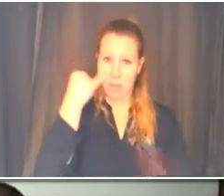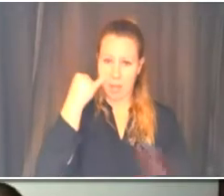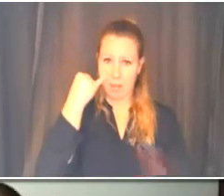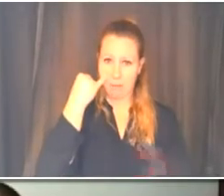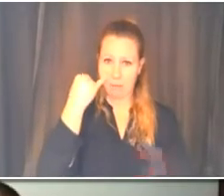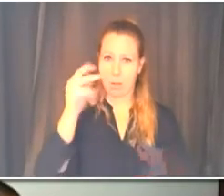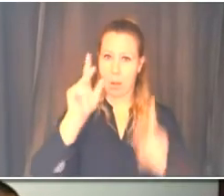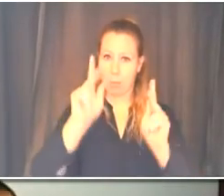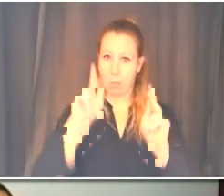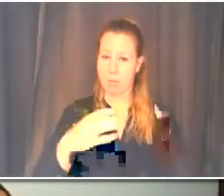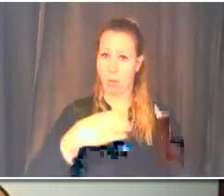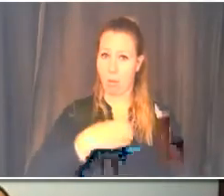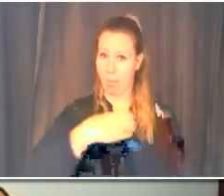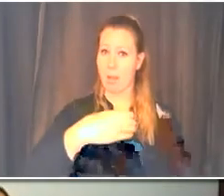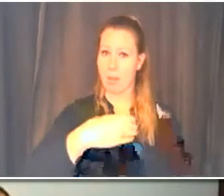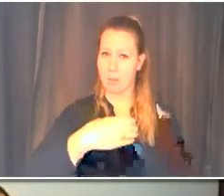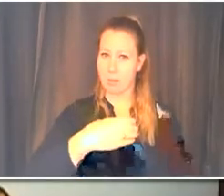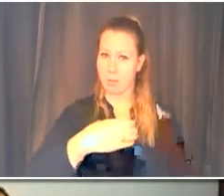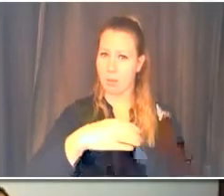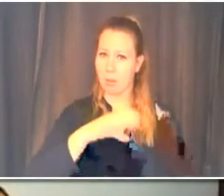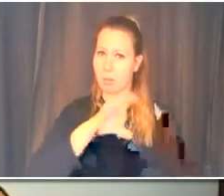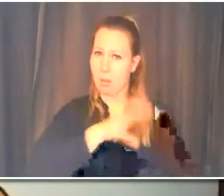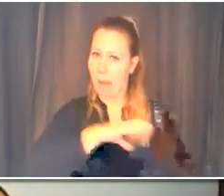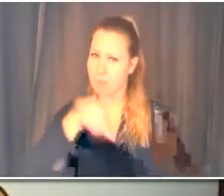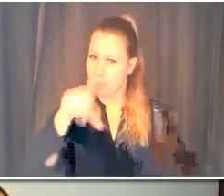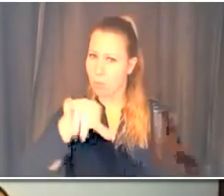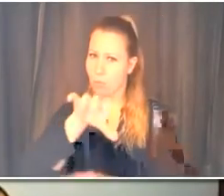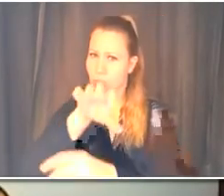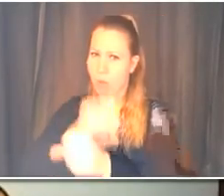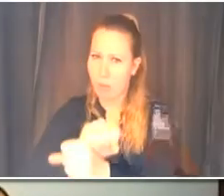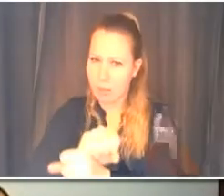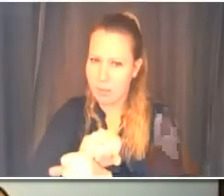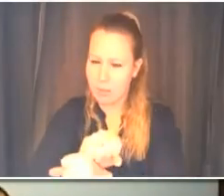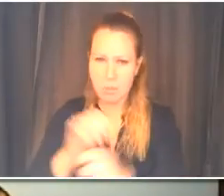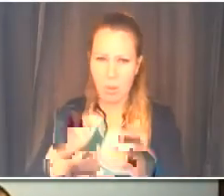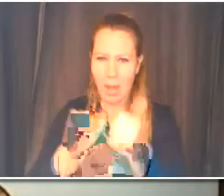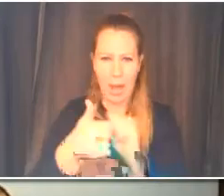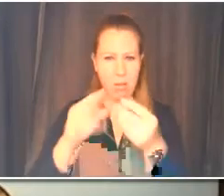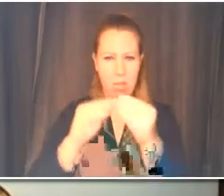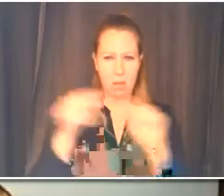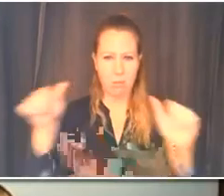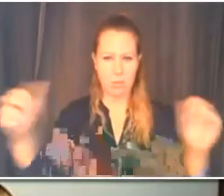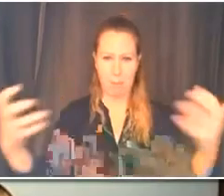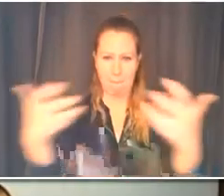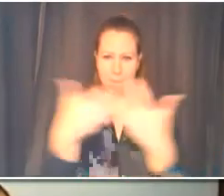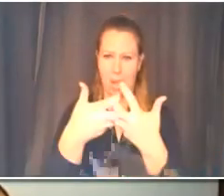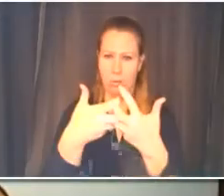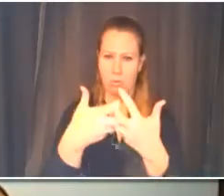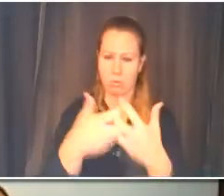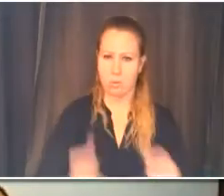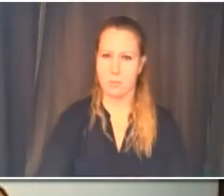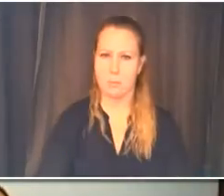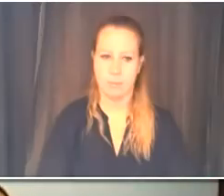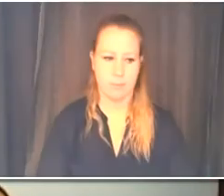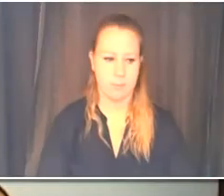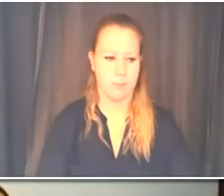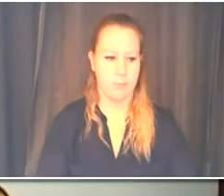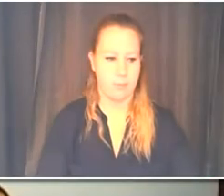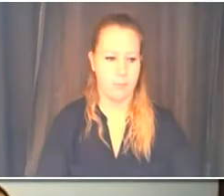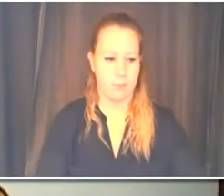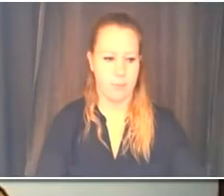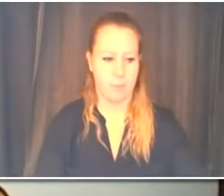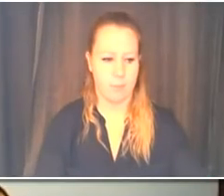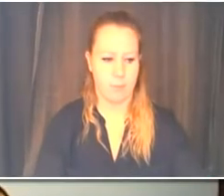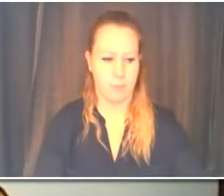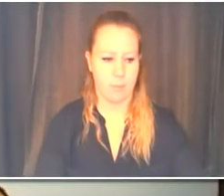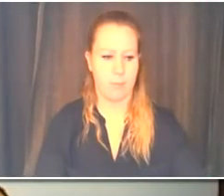violation of the order protection um we our dbos are going to follow that up with a inperson home visit and